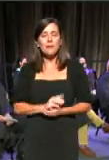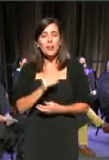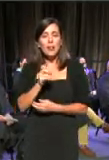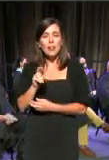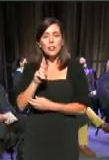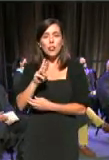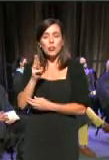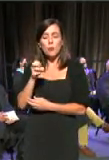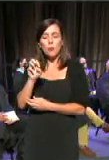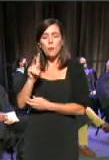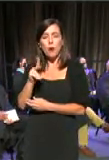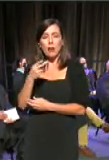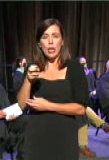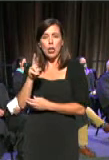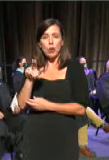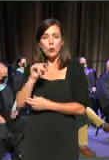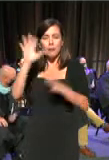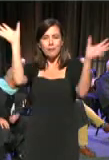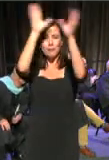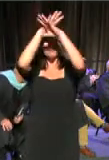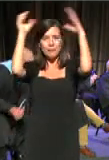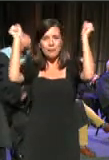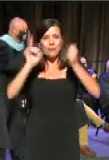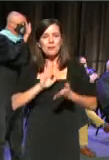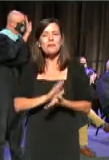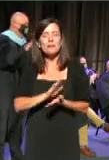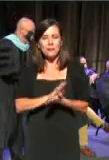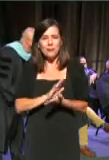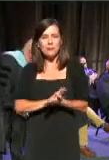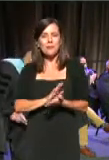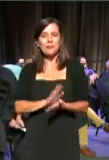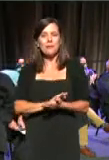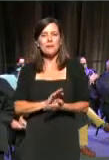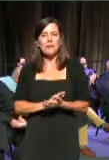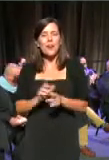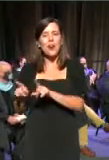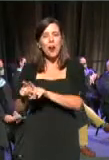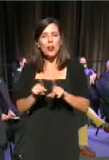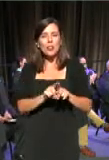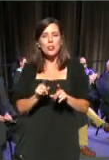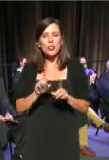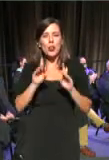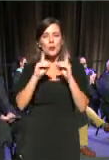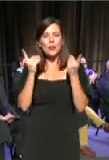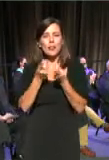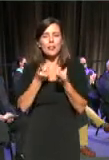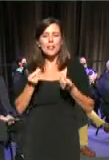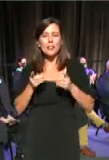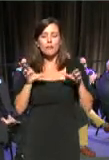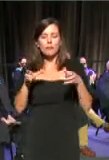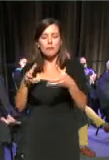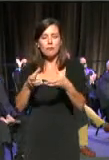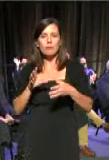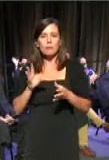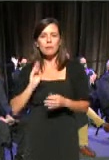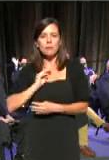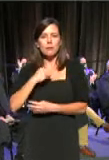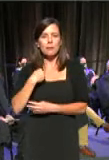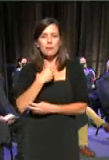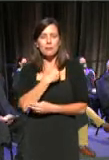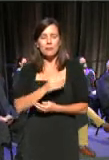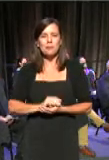Dr. Mark Henry, our superintendent of schools, as well as the district cabinet members.